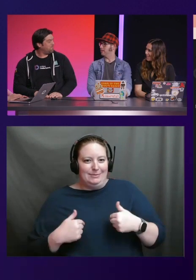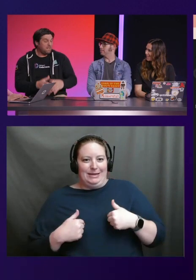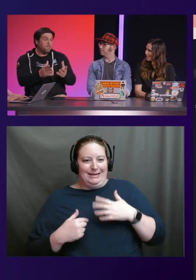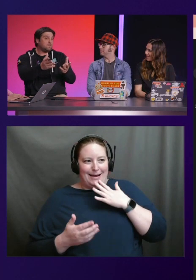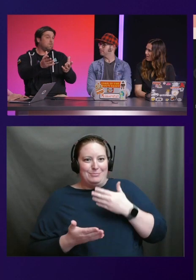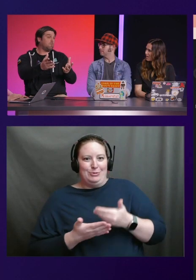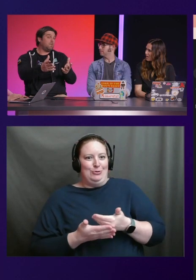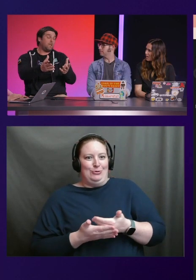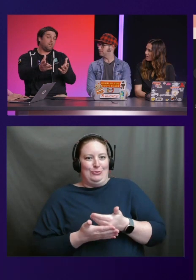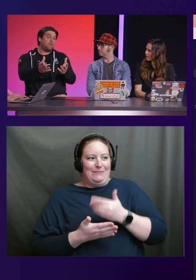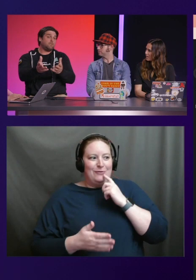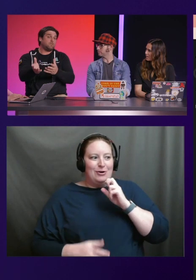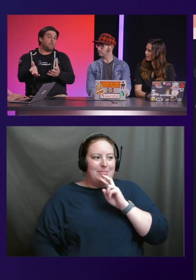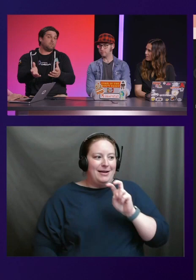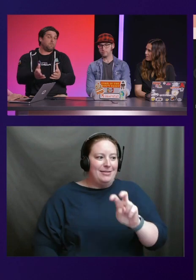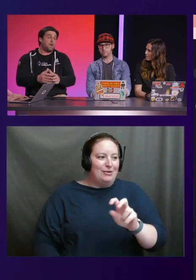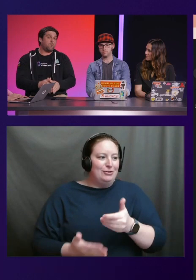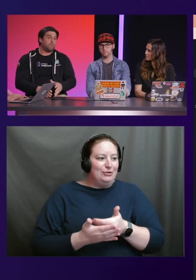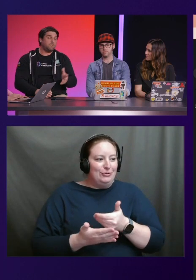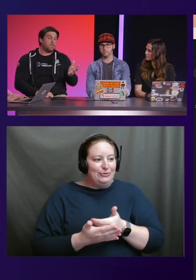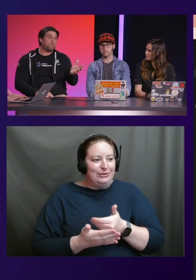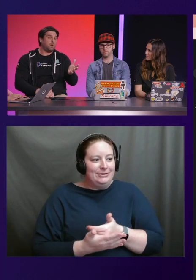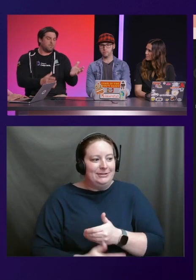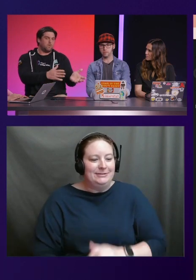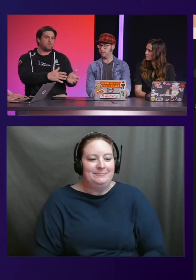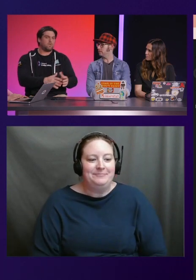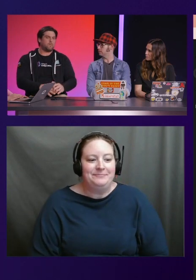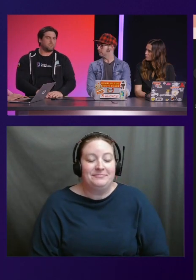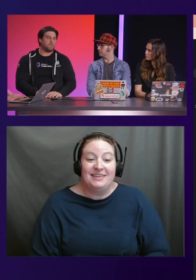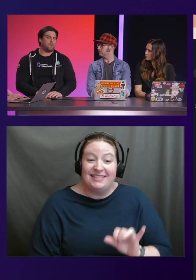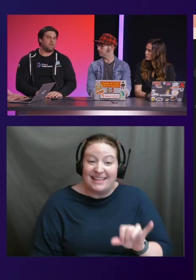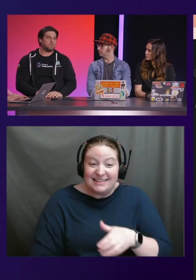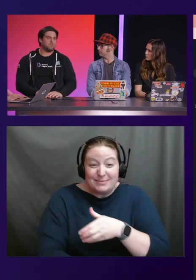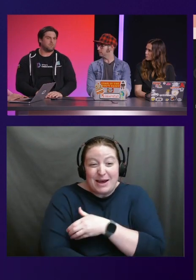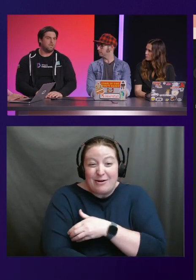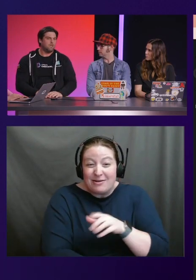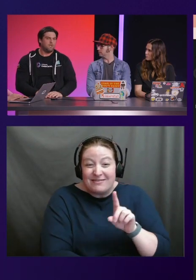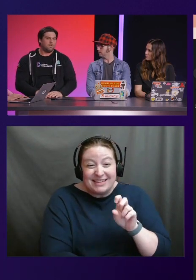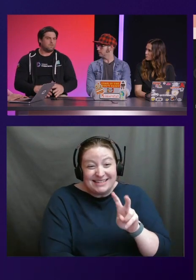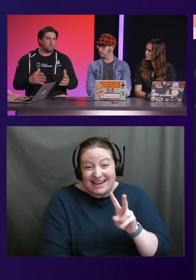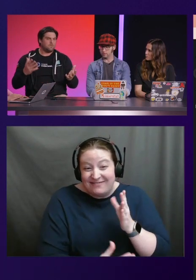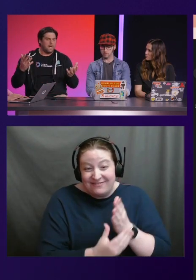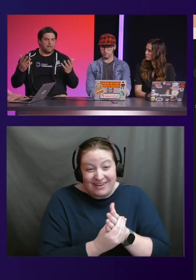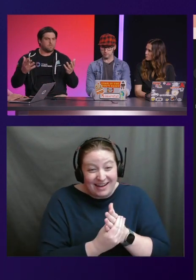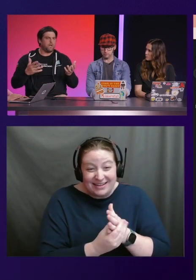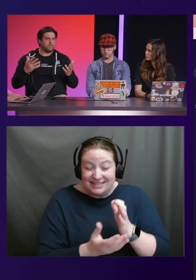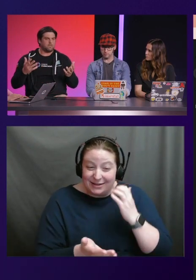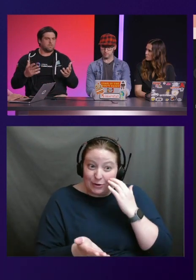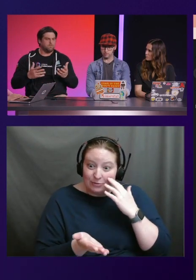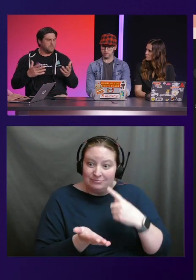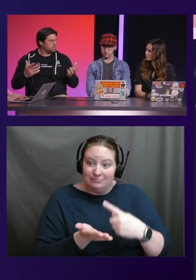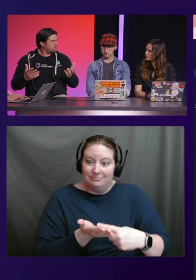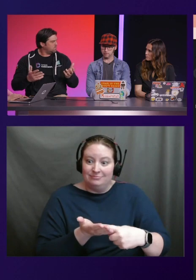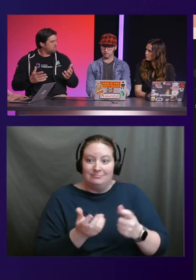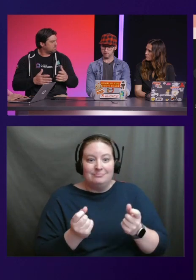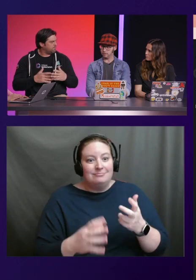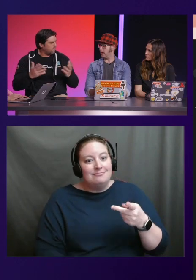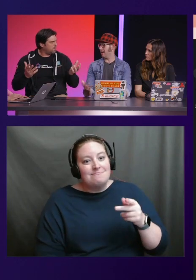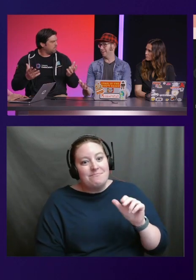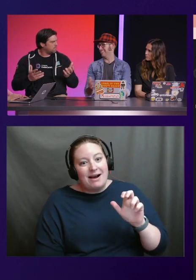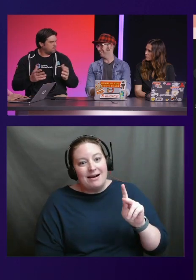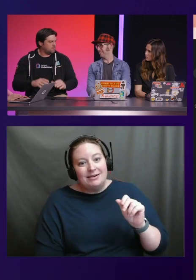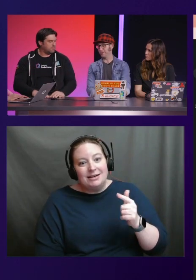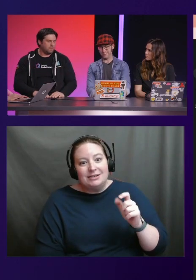Python. Yeah. But I mean, so right, like that's the power of these dev files. I know we talk about dev files is there's all these package managers and build tools